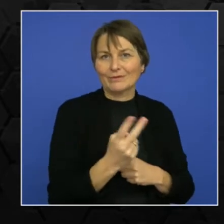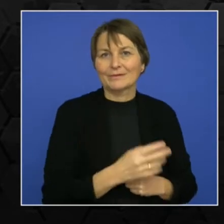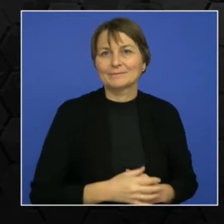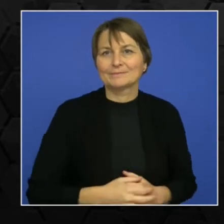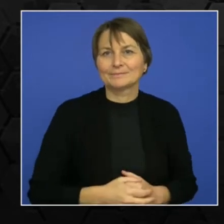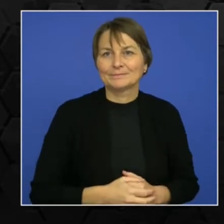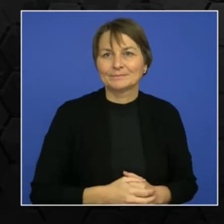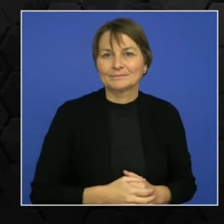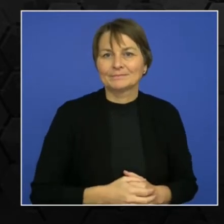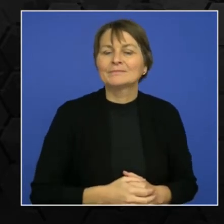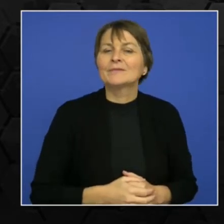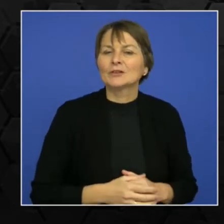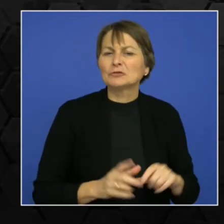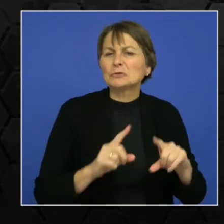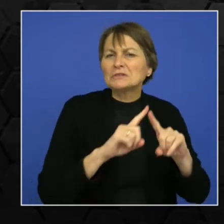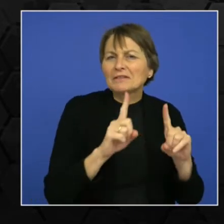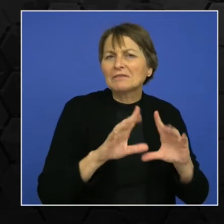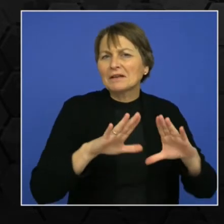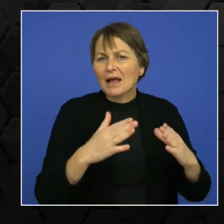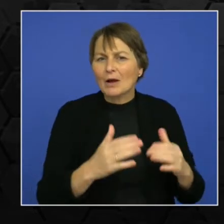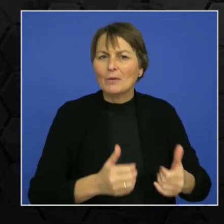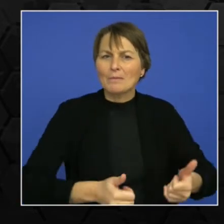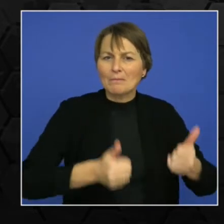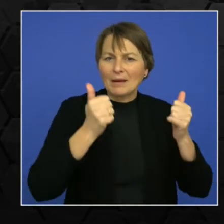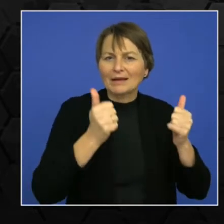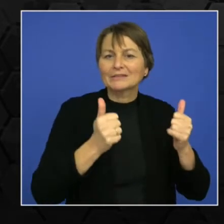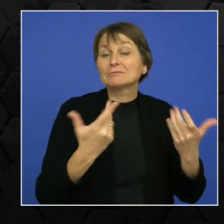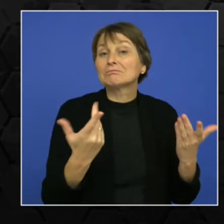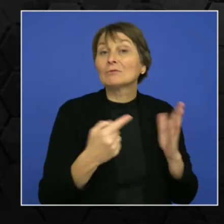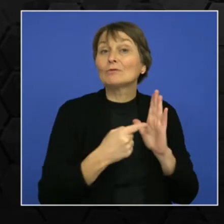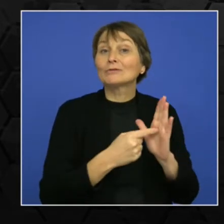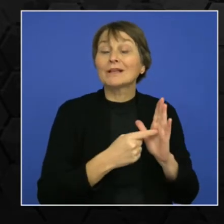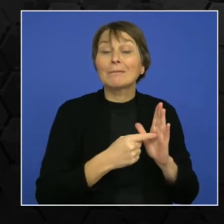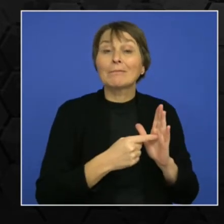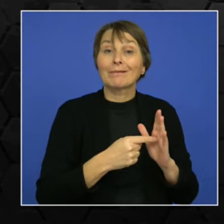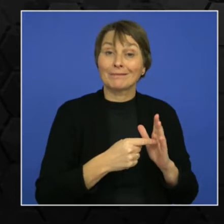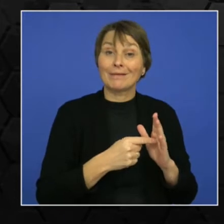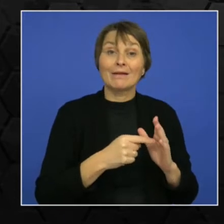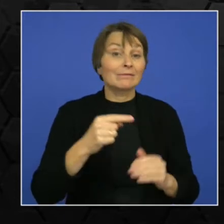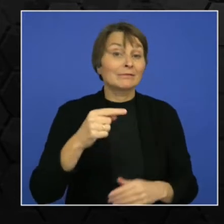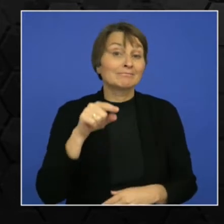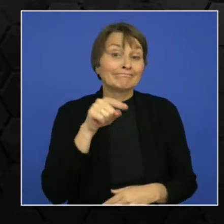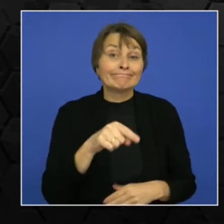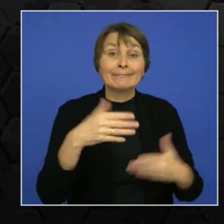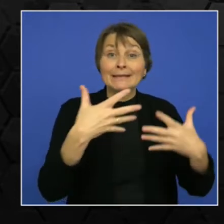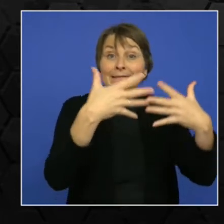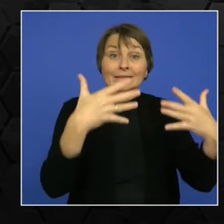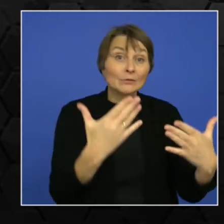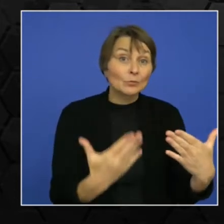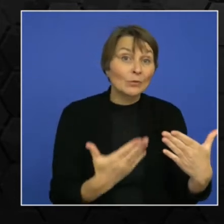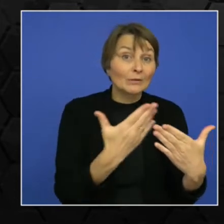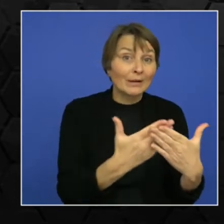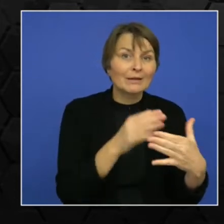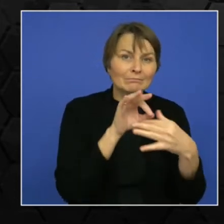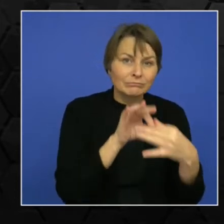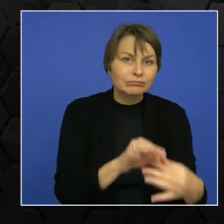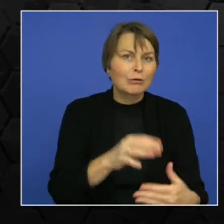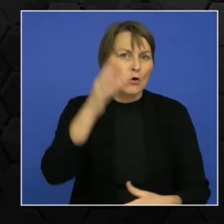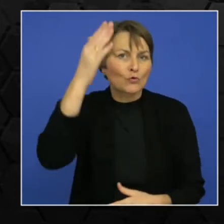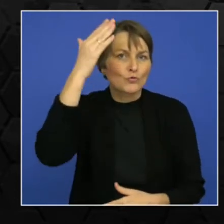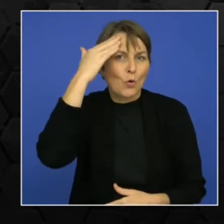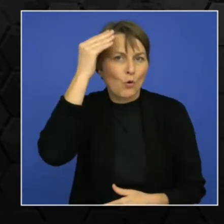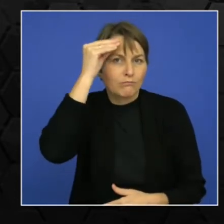different algorithms like knowledge-based recommendation system. So for this knowledge-based recommendation